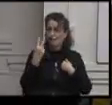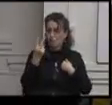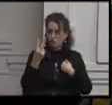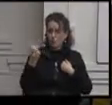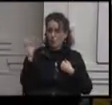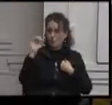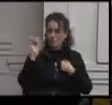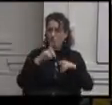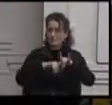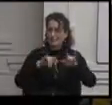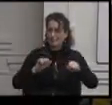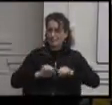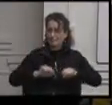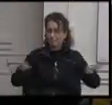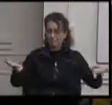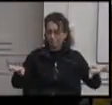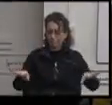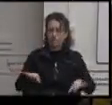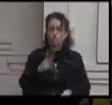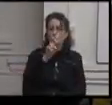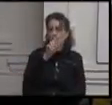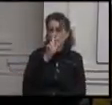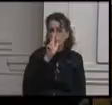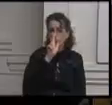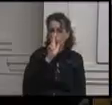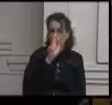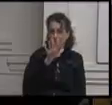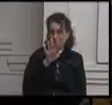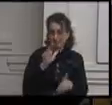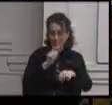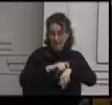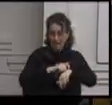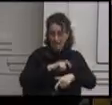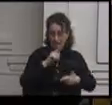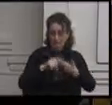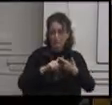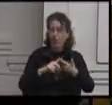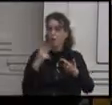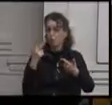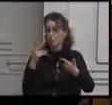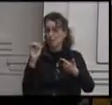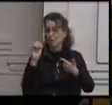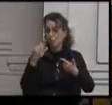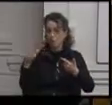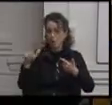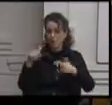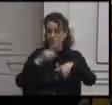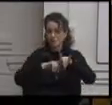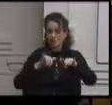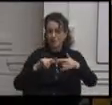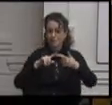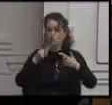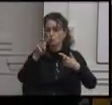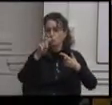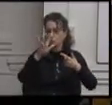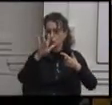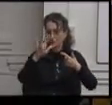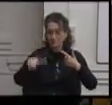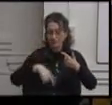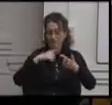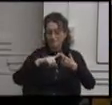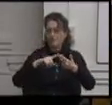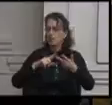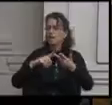calls, 25 times we were at 3 consecutive calls, and 4 consecutive calls 5 times. So a total